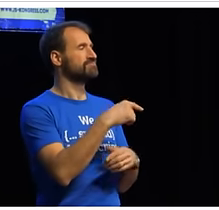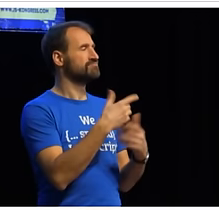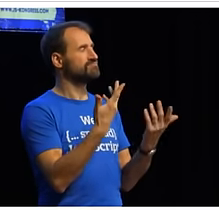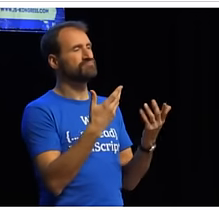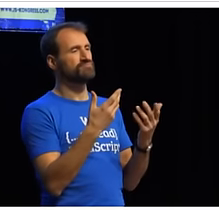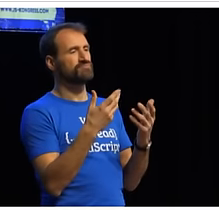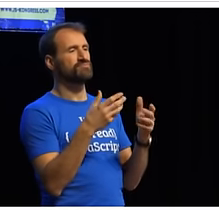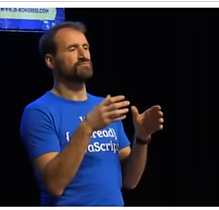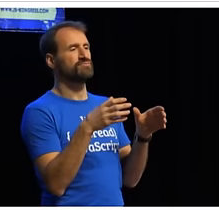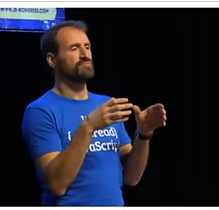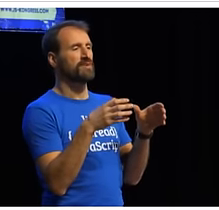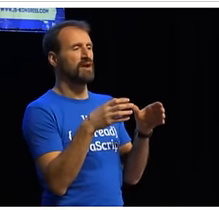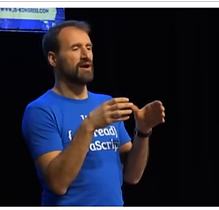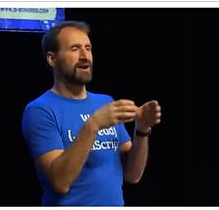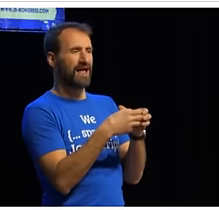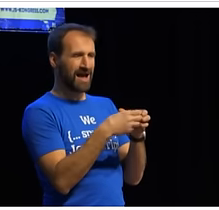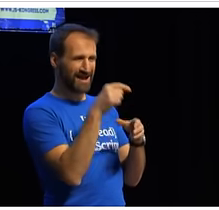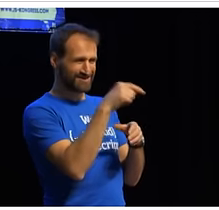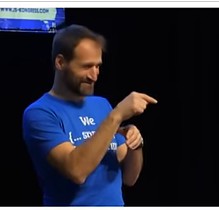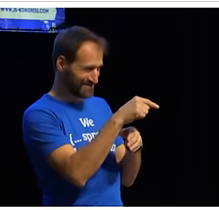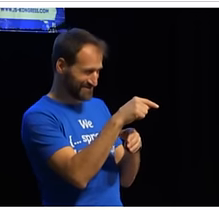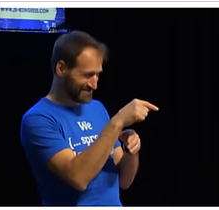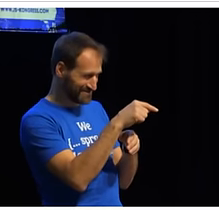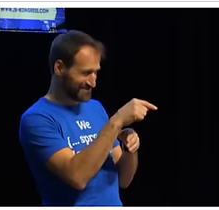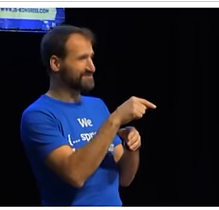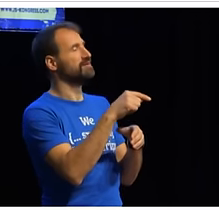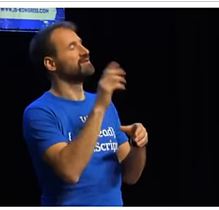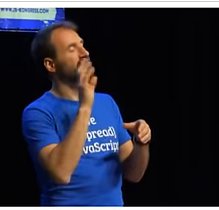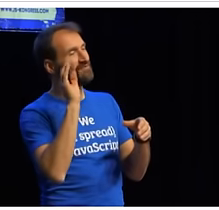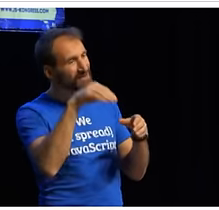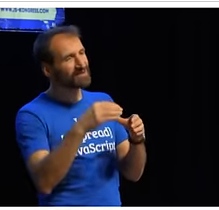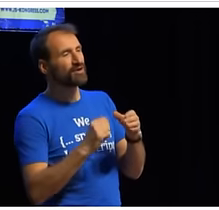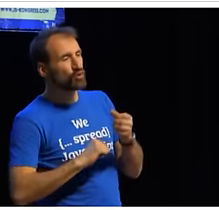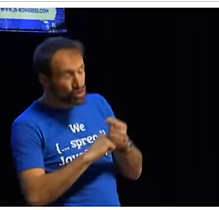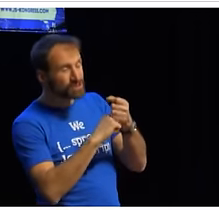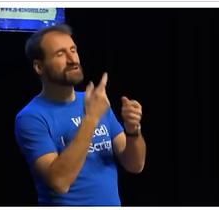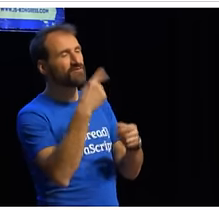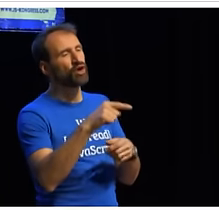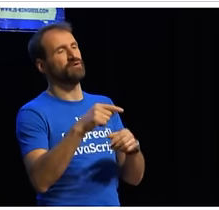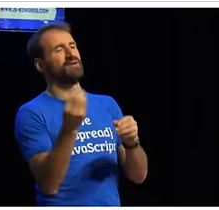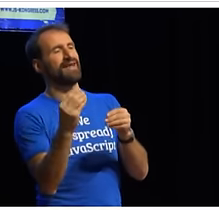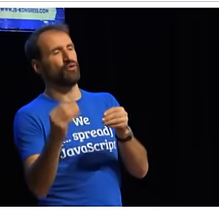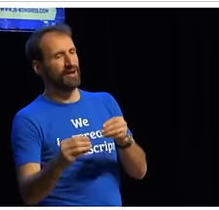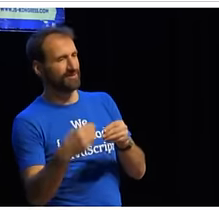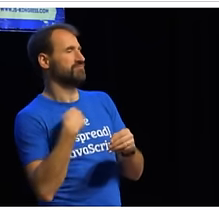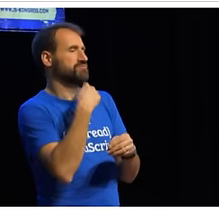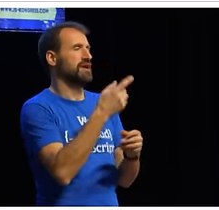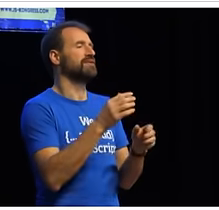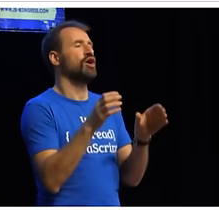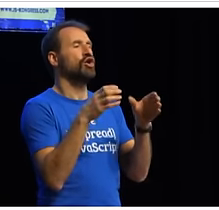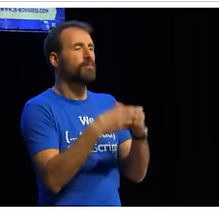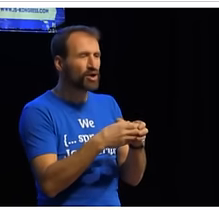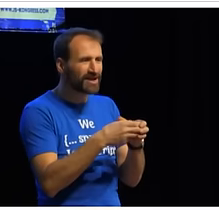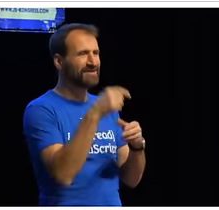with the help of this decorator. So we basically say it's a component in Angular 2. It has a CSS selector